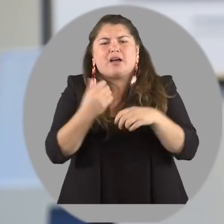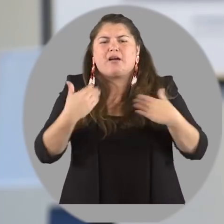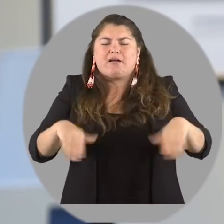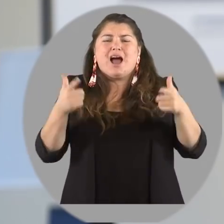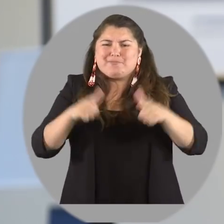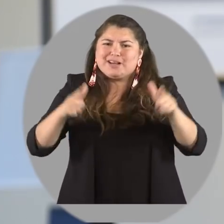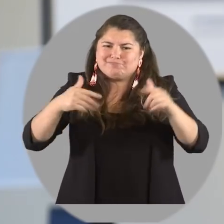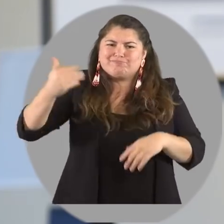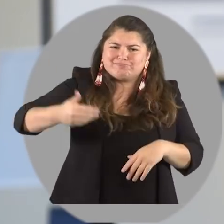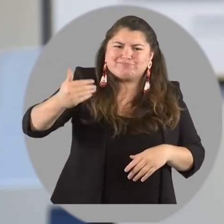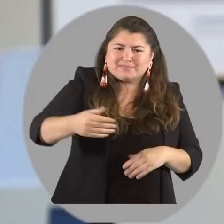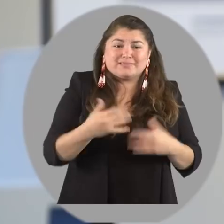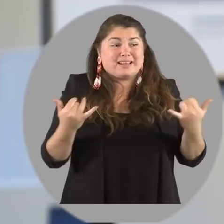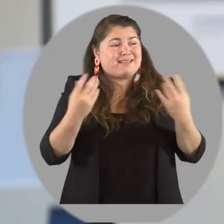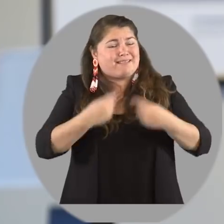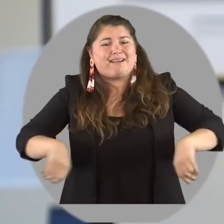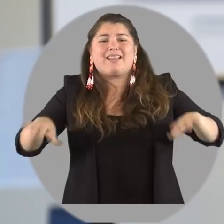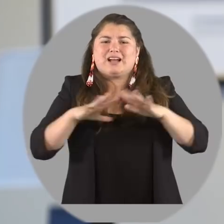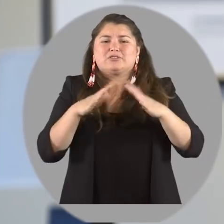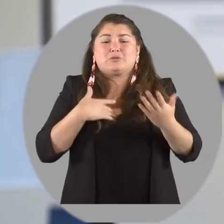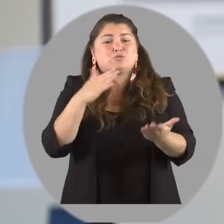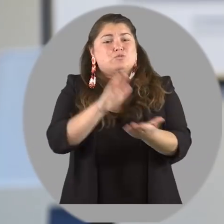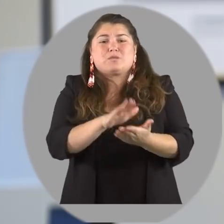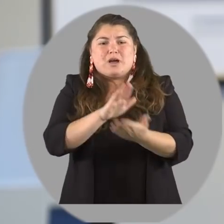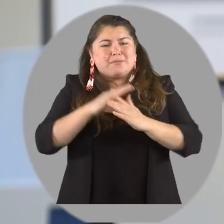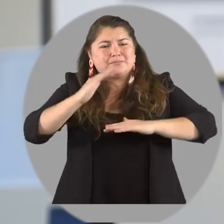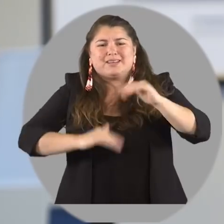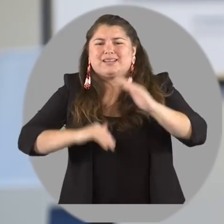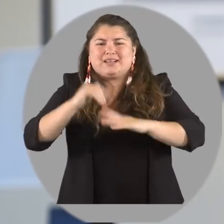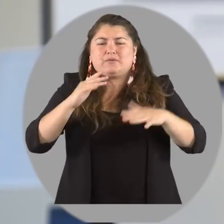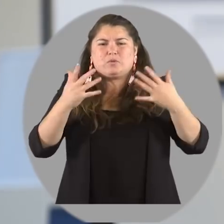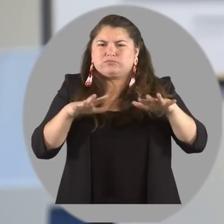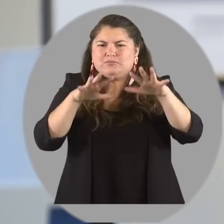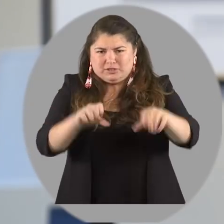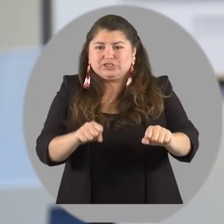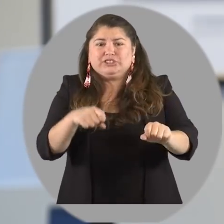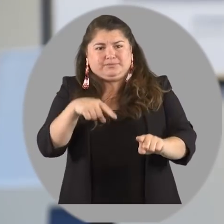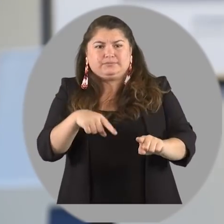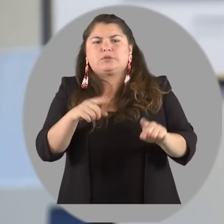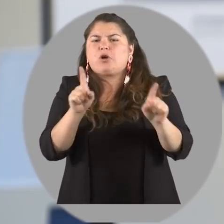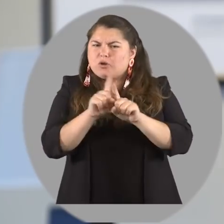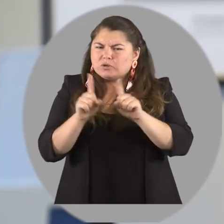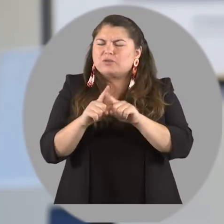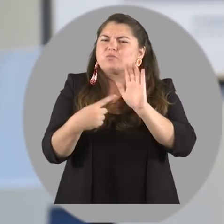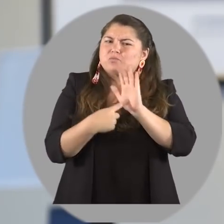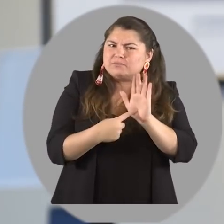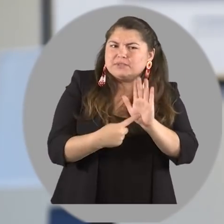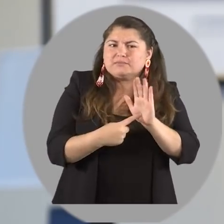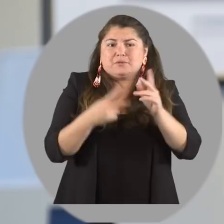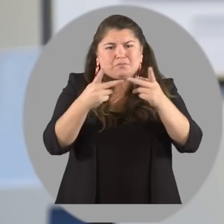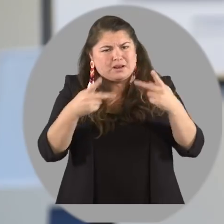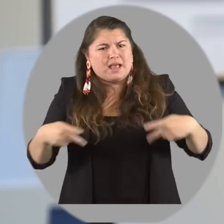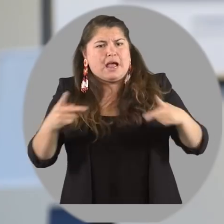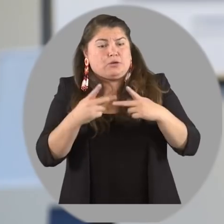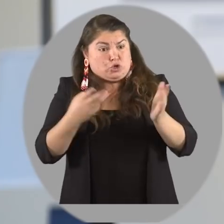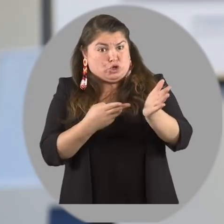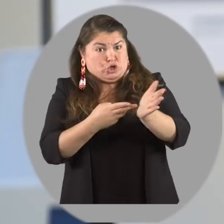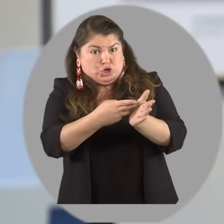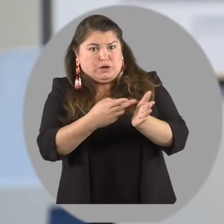year, and today, the land that our schools and district buildings occupy also represent a place